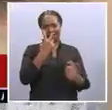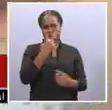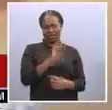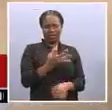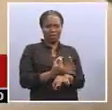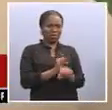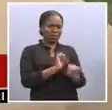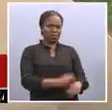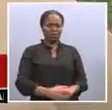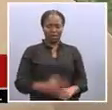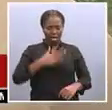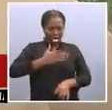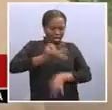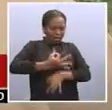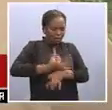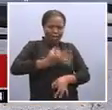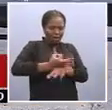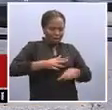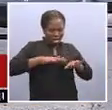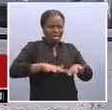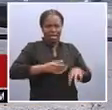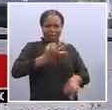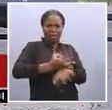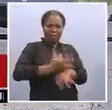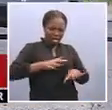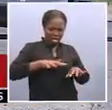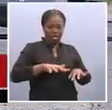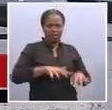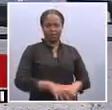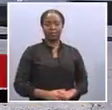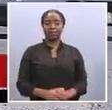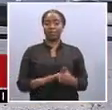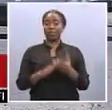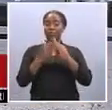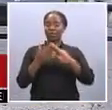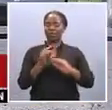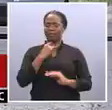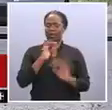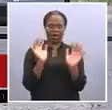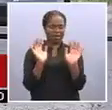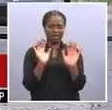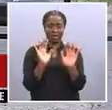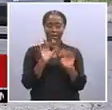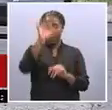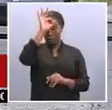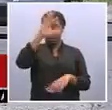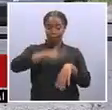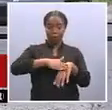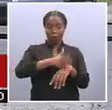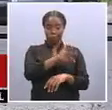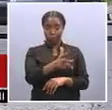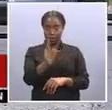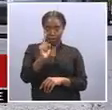saying to him? My dad, wake up. The Avoca community is calling for more visible policing following the